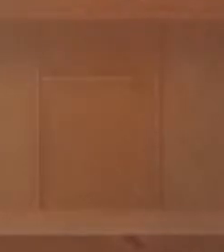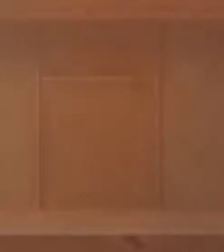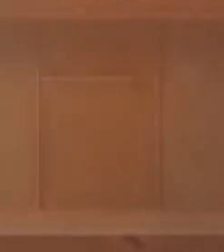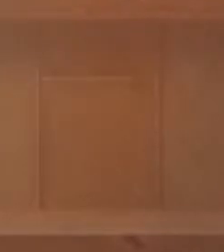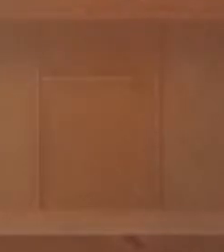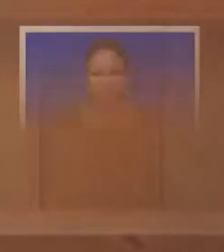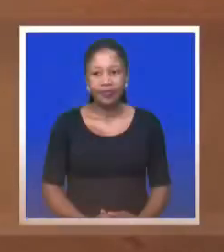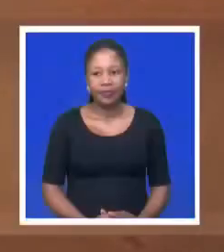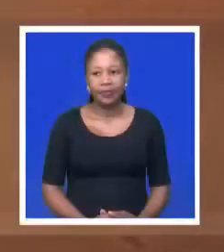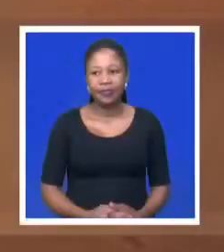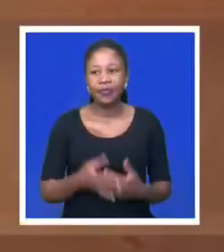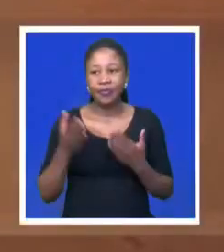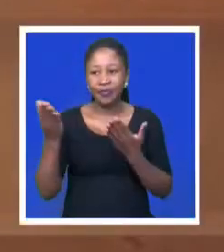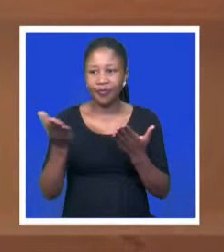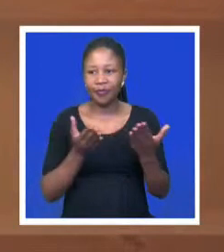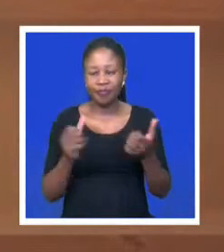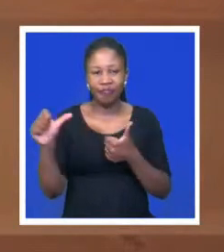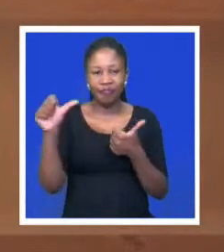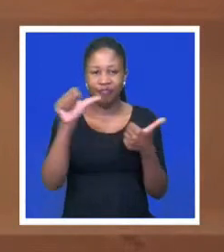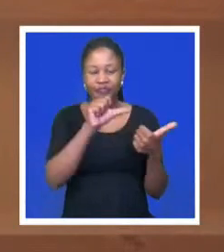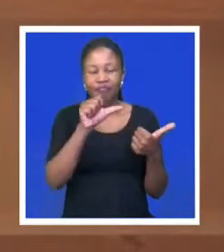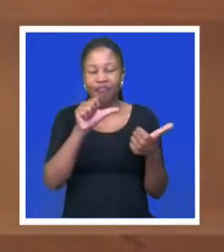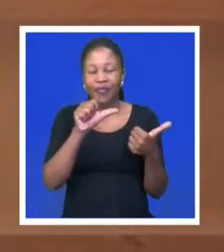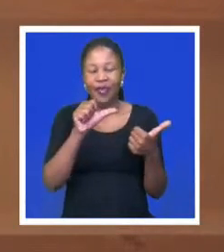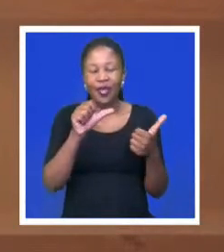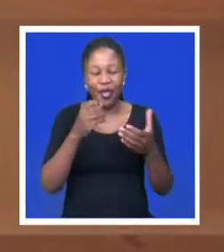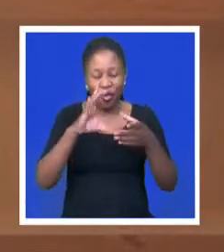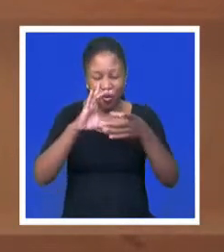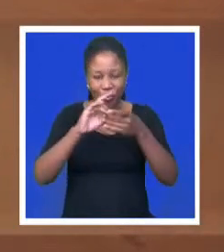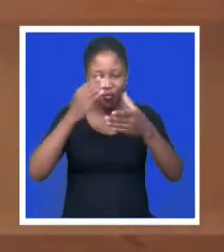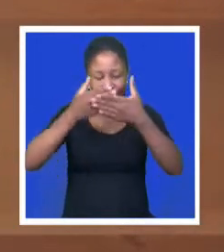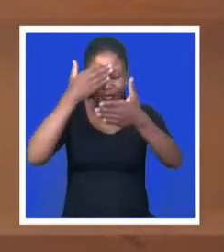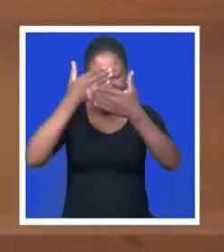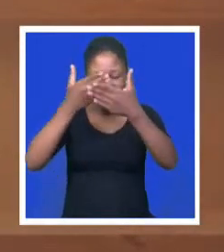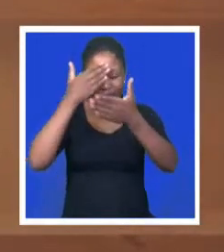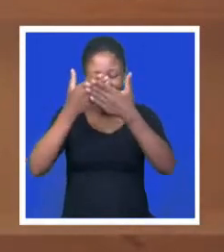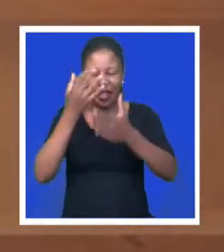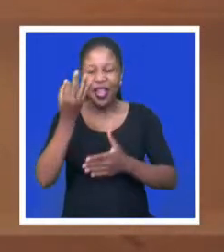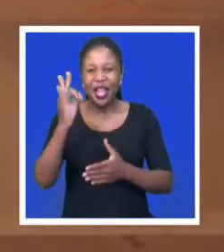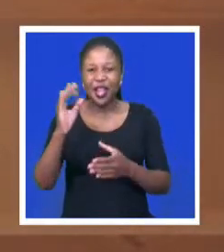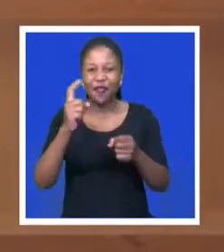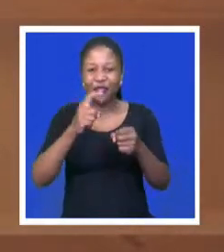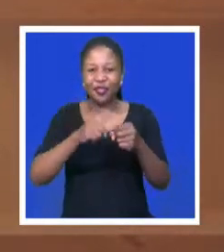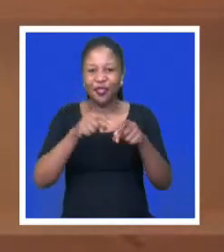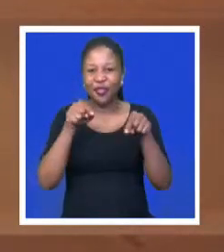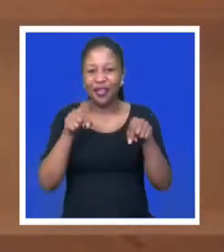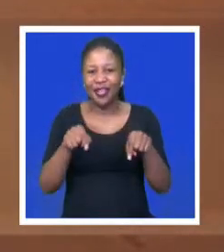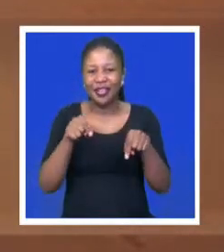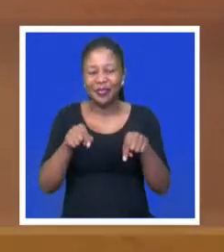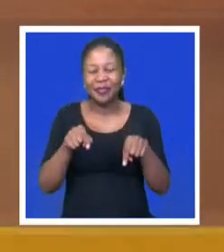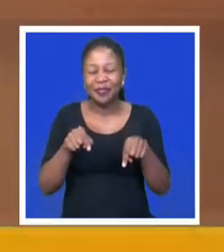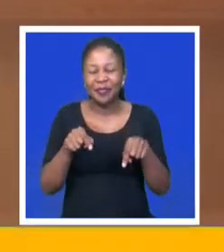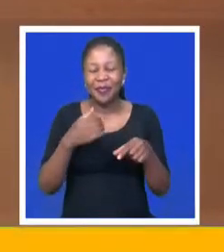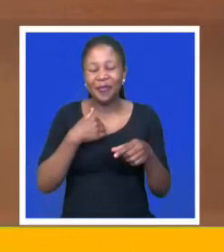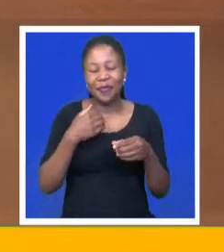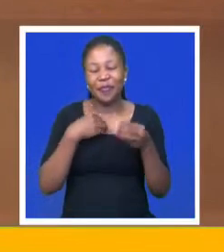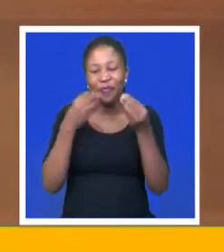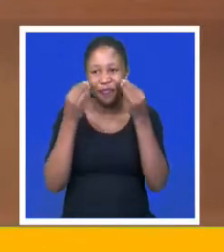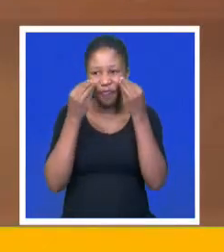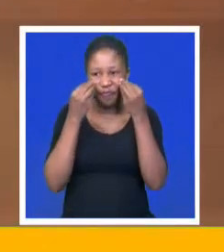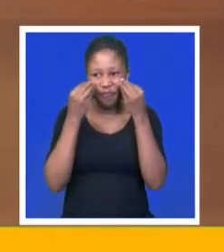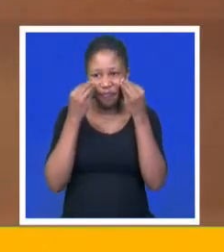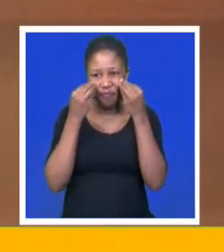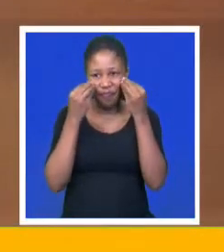Welcome back to Home Study on Eswatini TV, and if you have just joined us, a very good afternoon to you. My name is Nogwazi